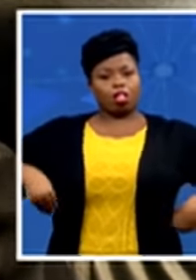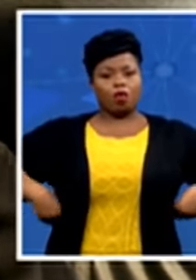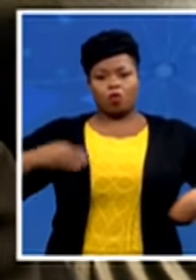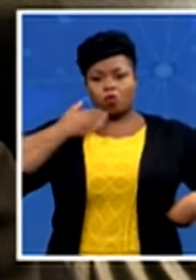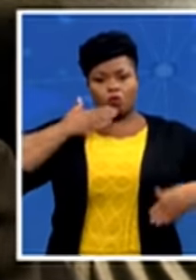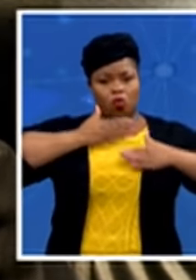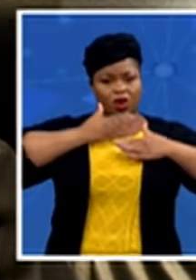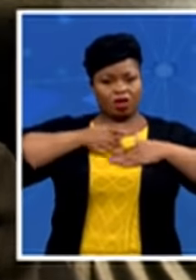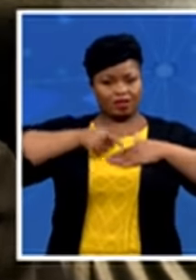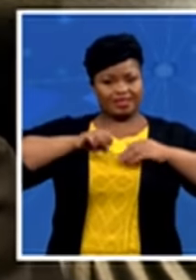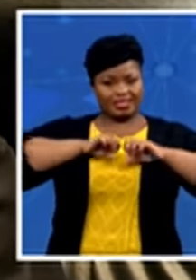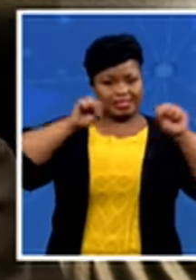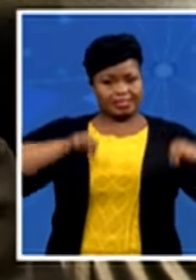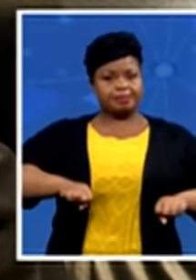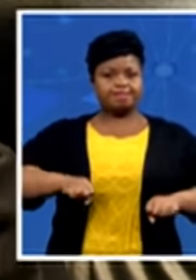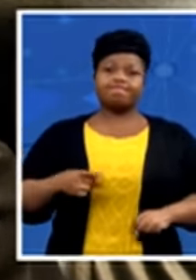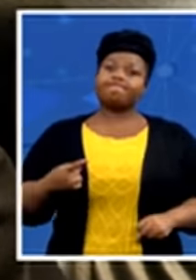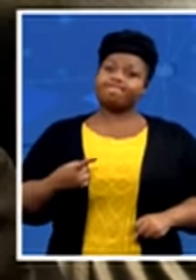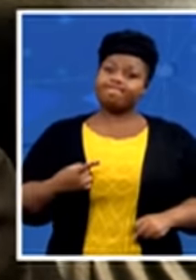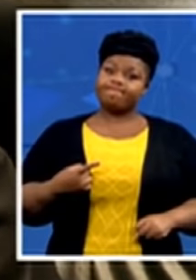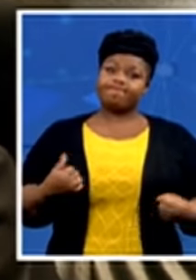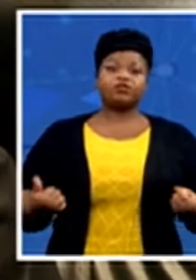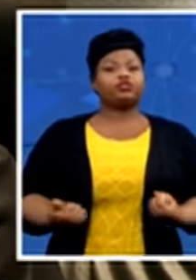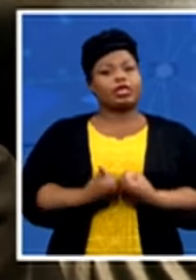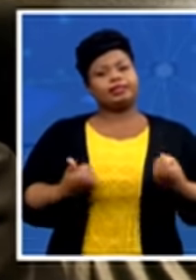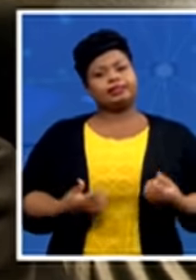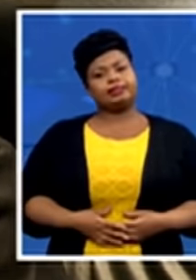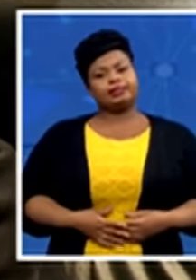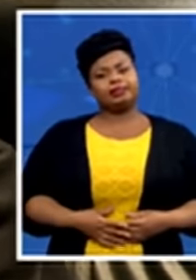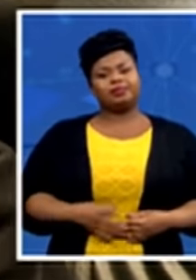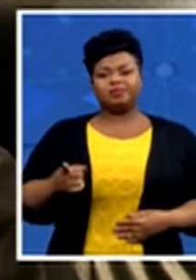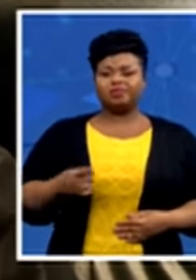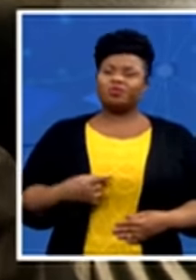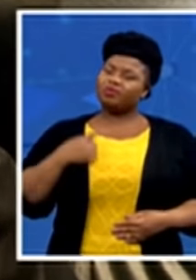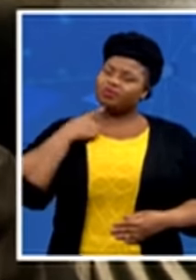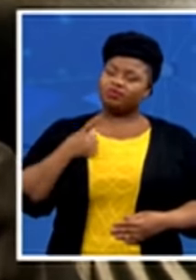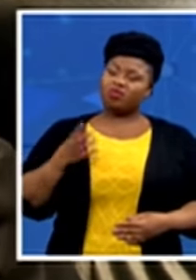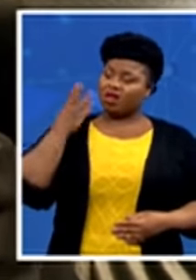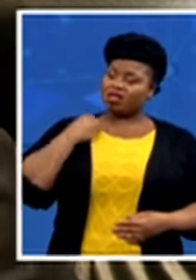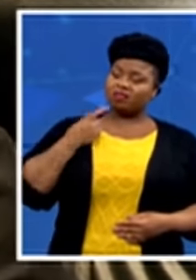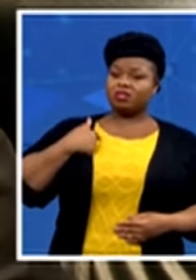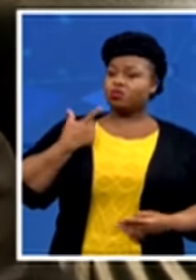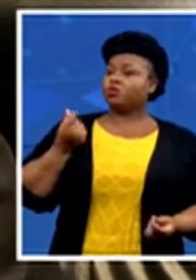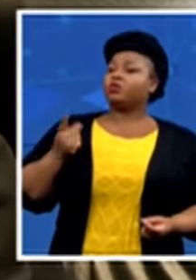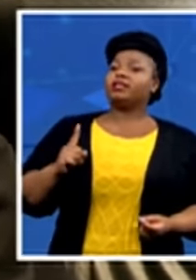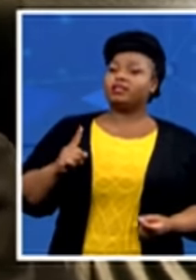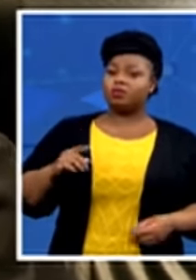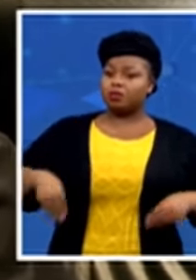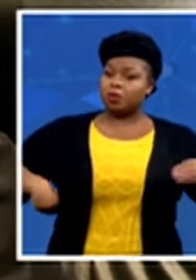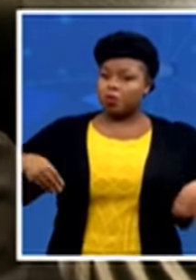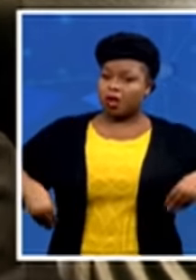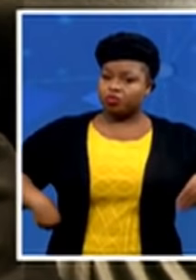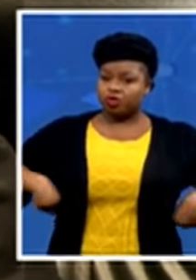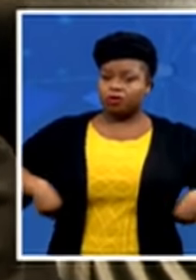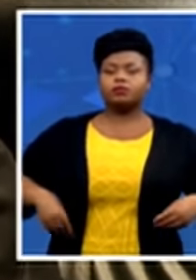big challenge. And you say tangible, what are we actually doing with regard to that? We will have